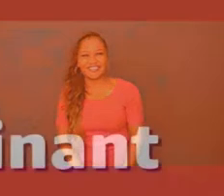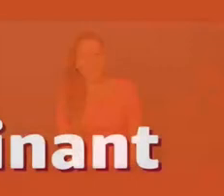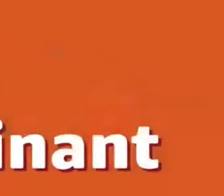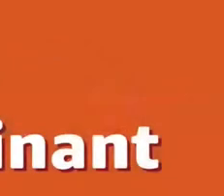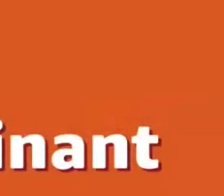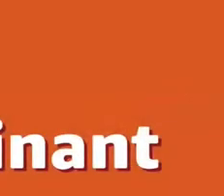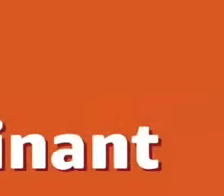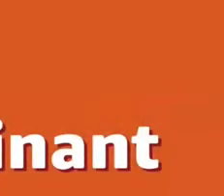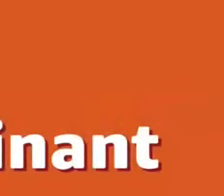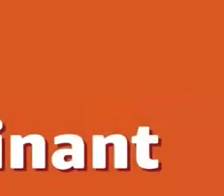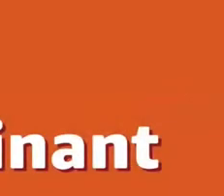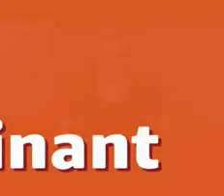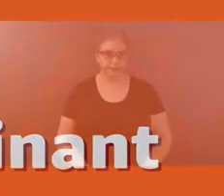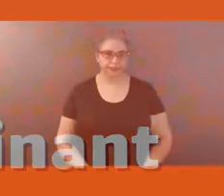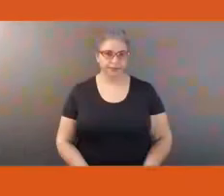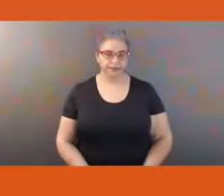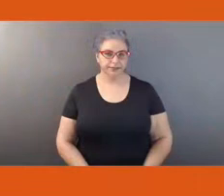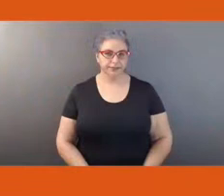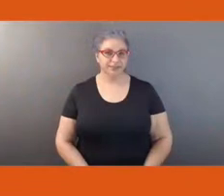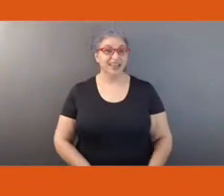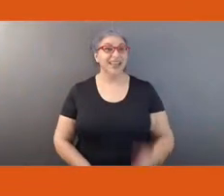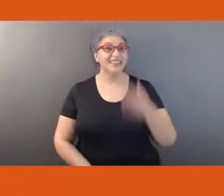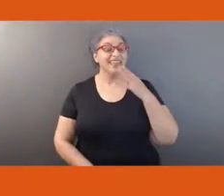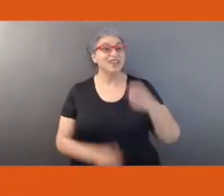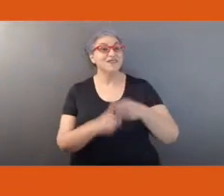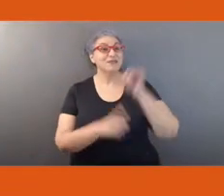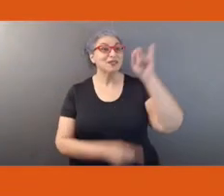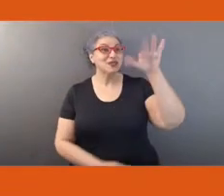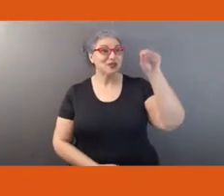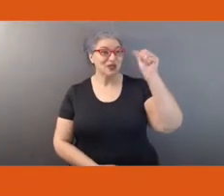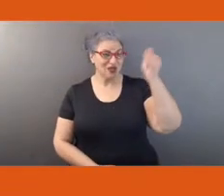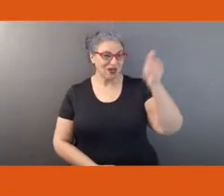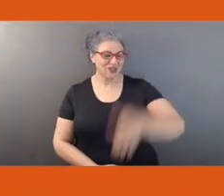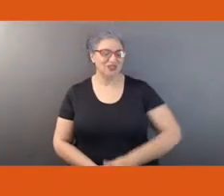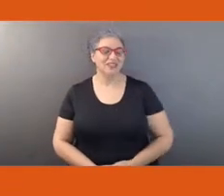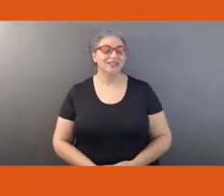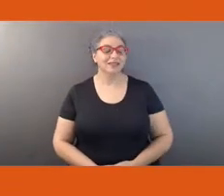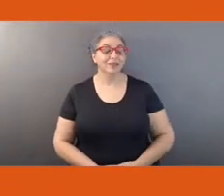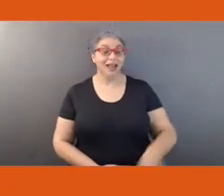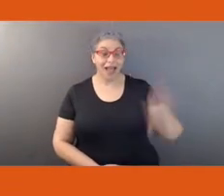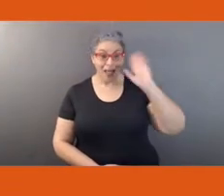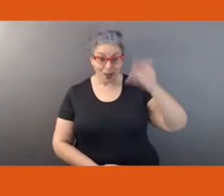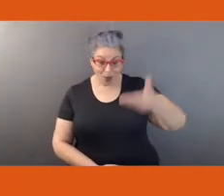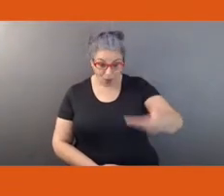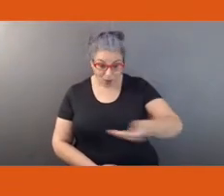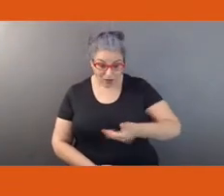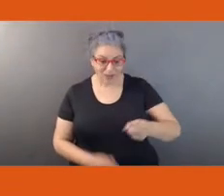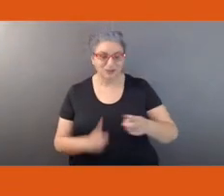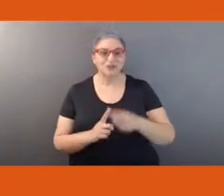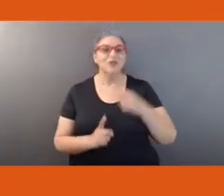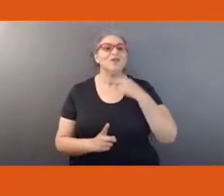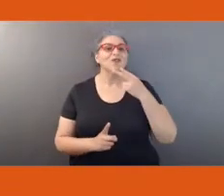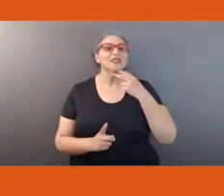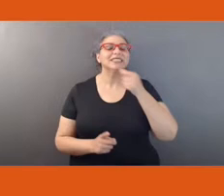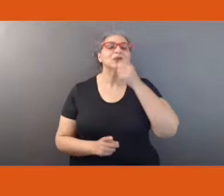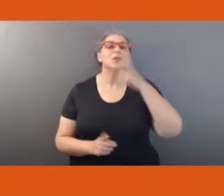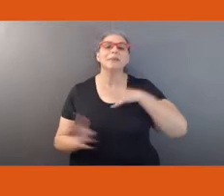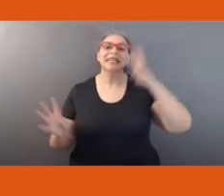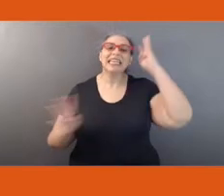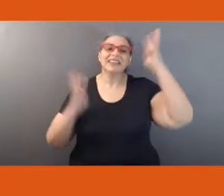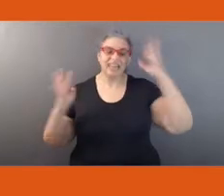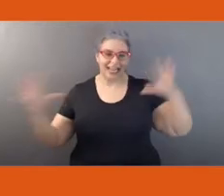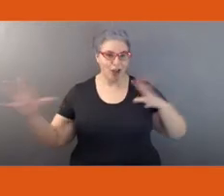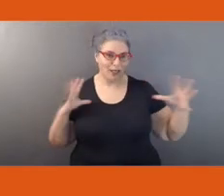Thank you from the studio. Hello, and welcome to Voices,